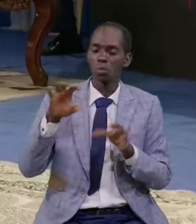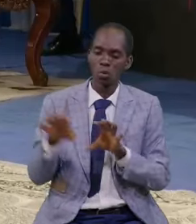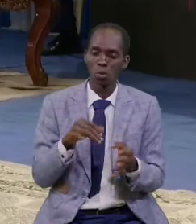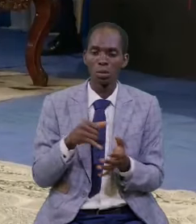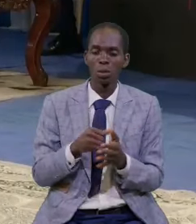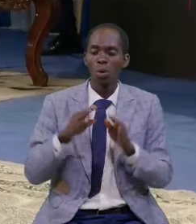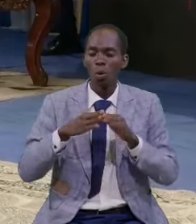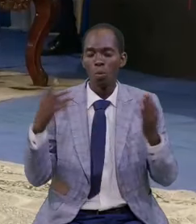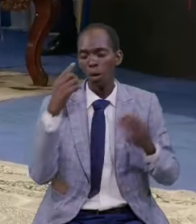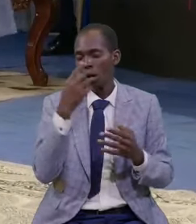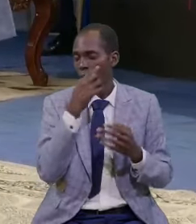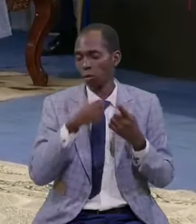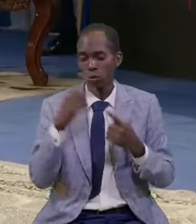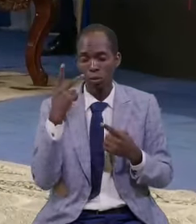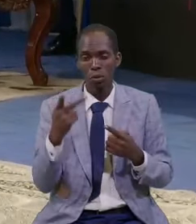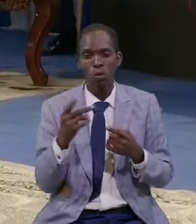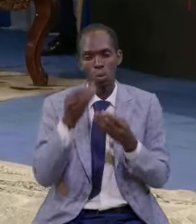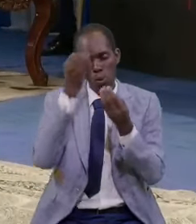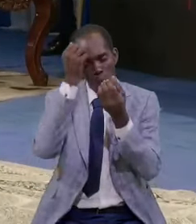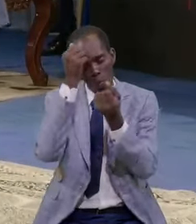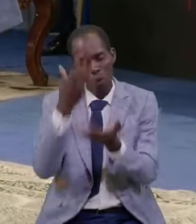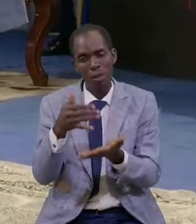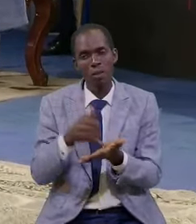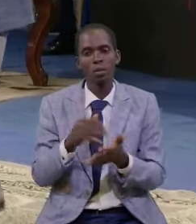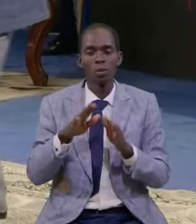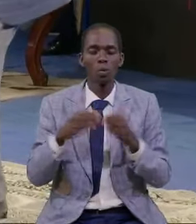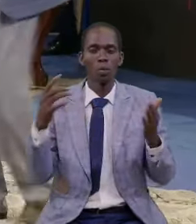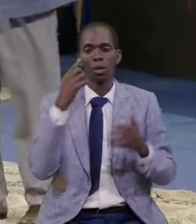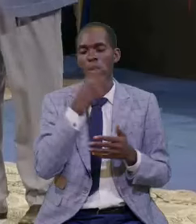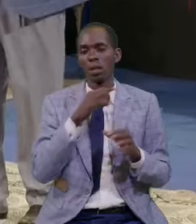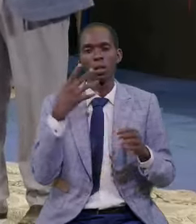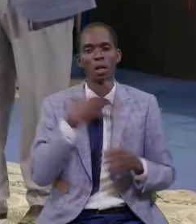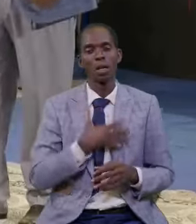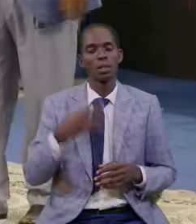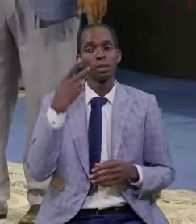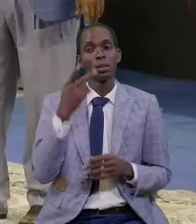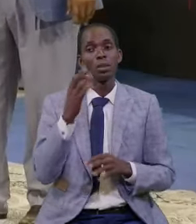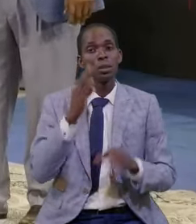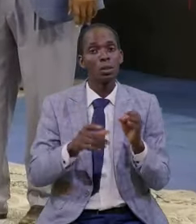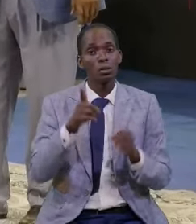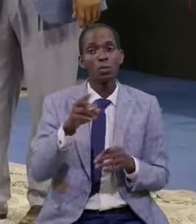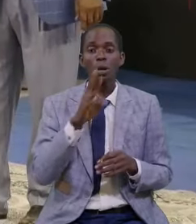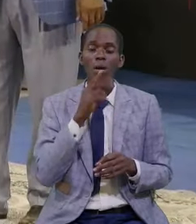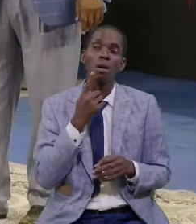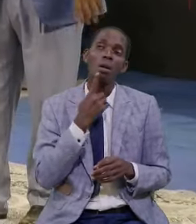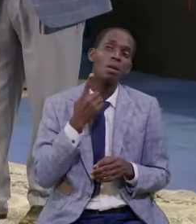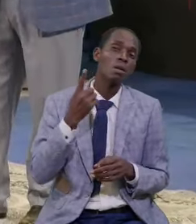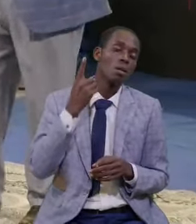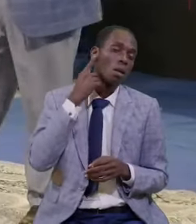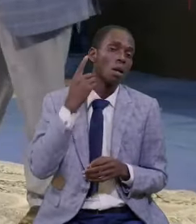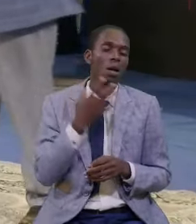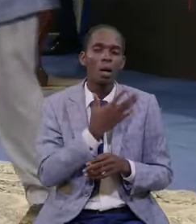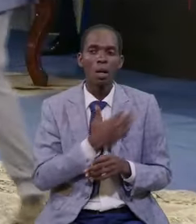your eyes and see. And if you're deaf and dumb, I will speak to you. The word will enter